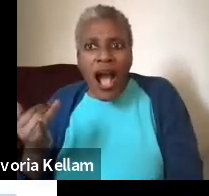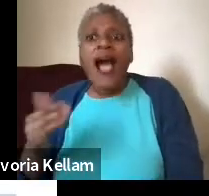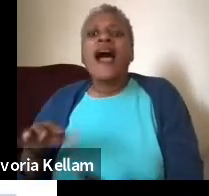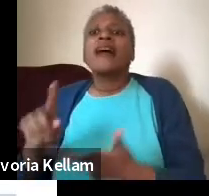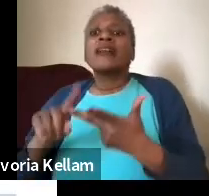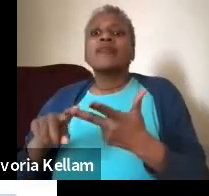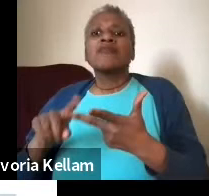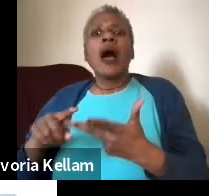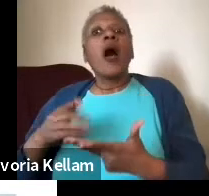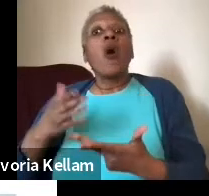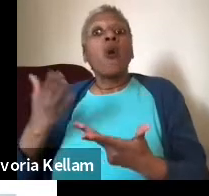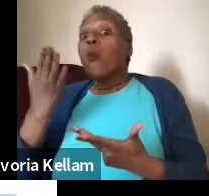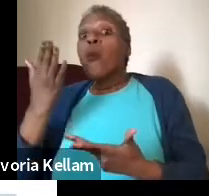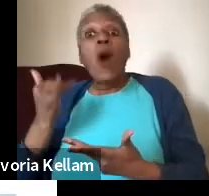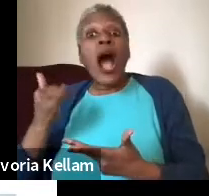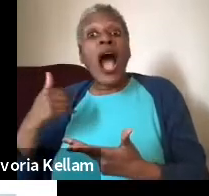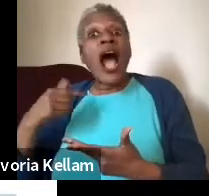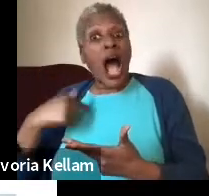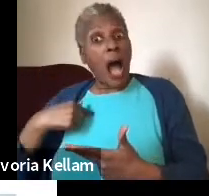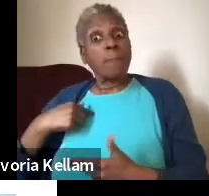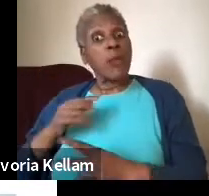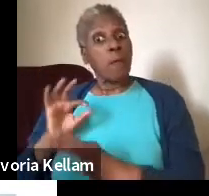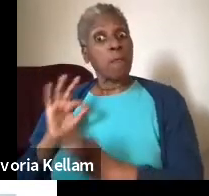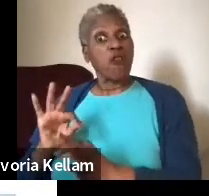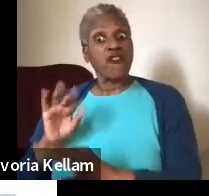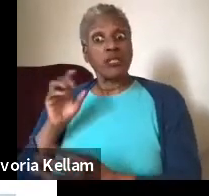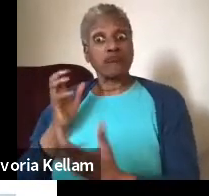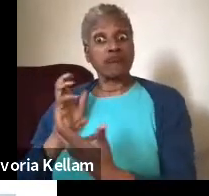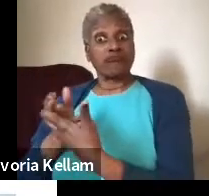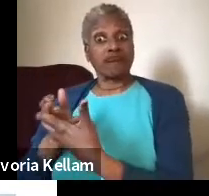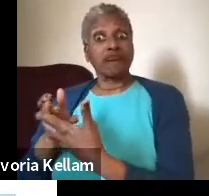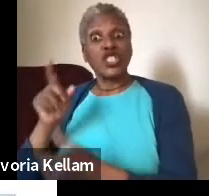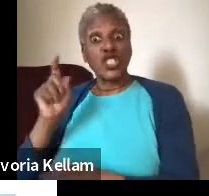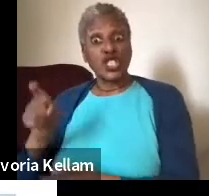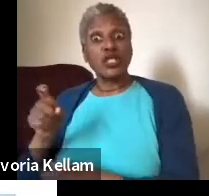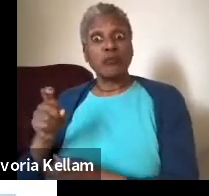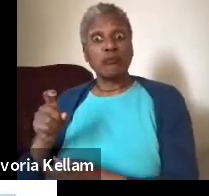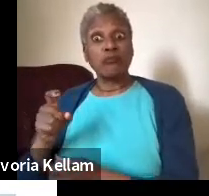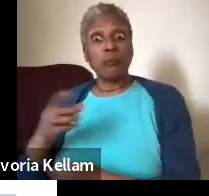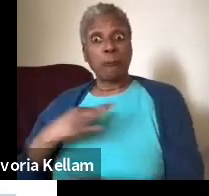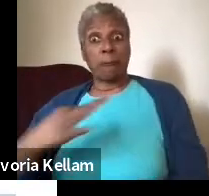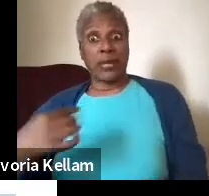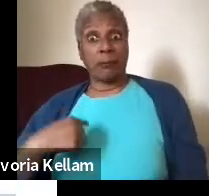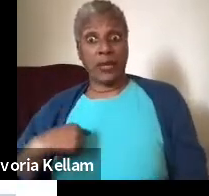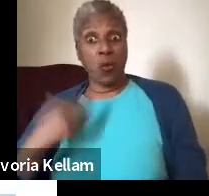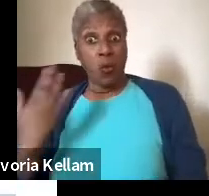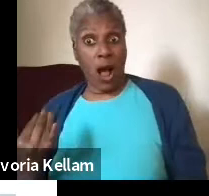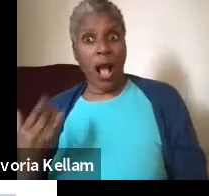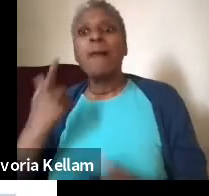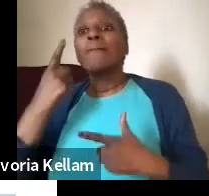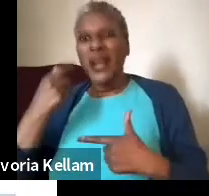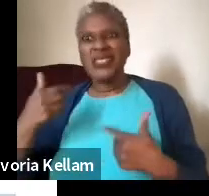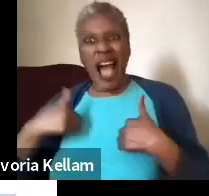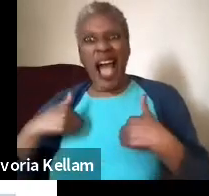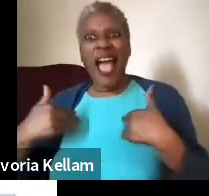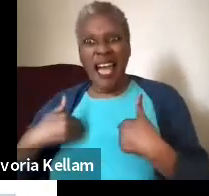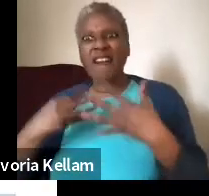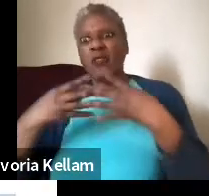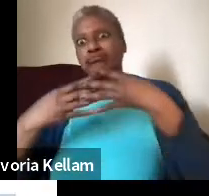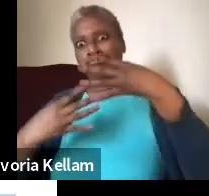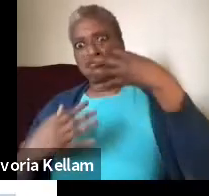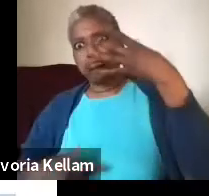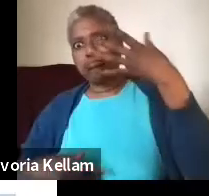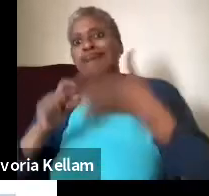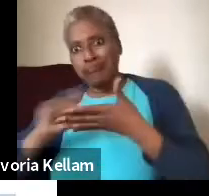Later, which will save everything you've already entered. So you should briefly describe yourself, your experience, and what it is